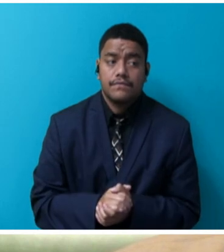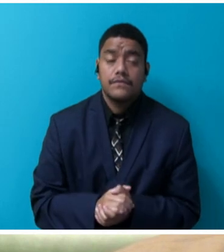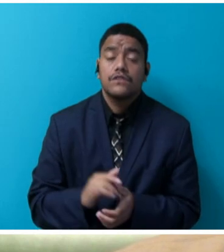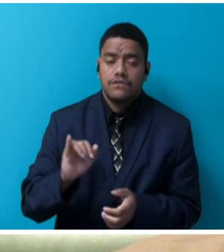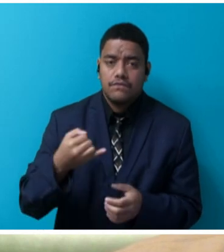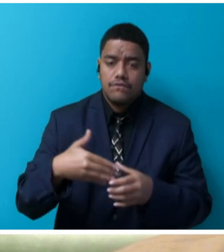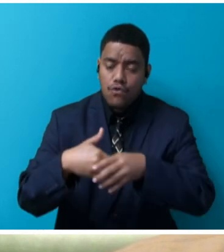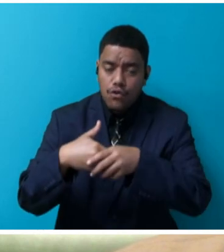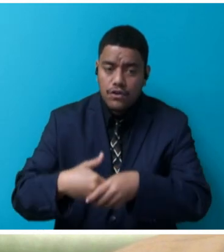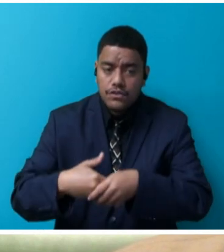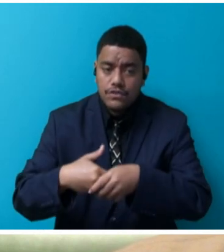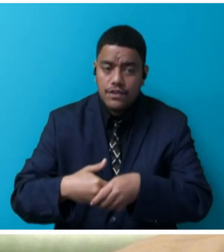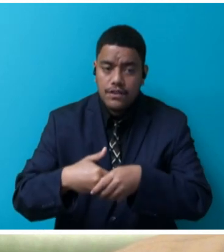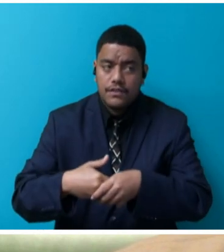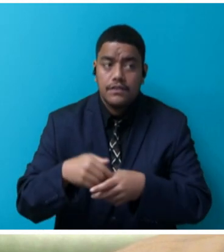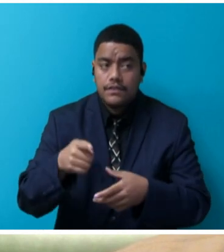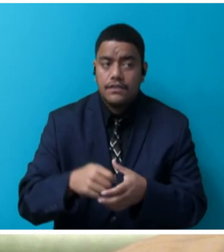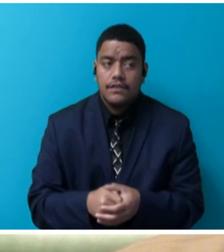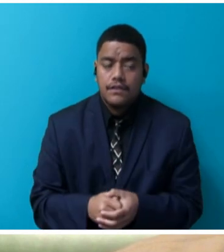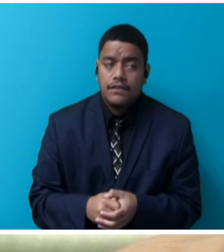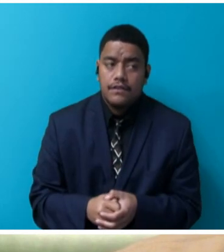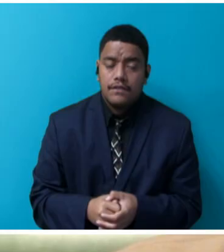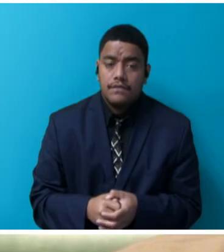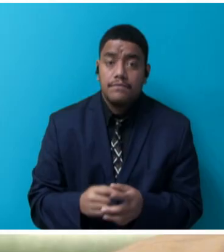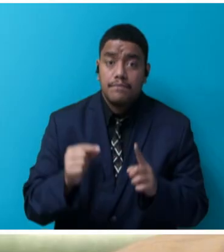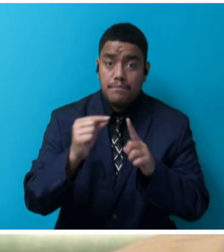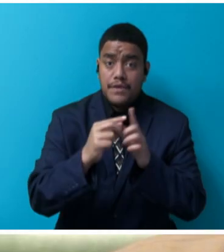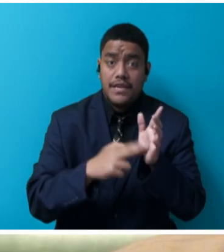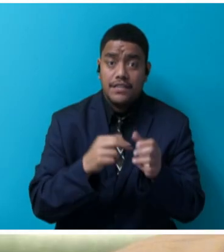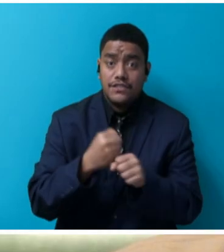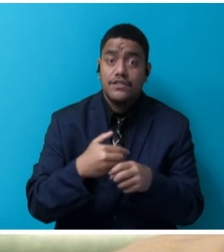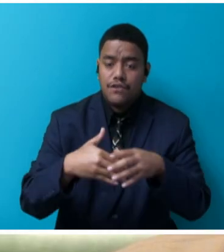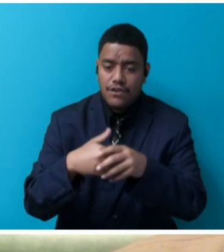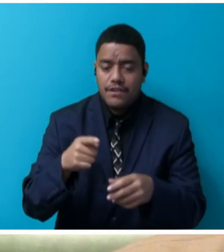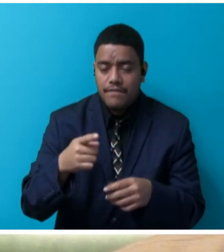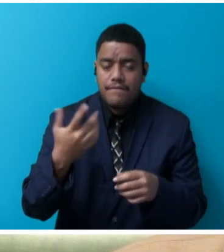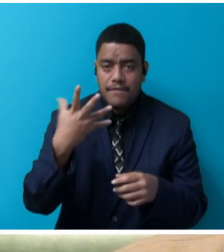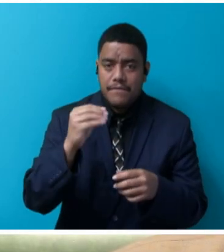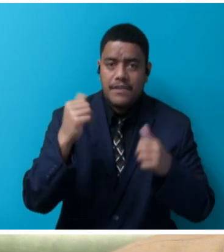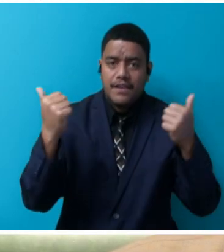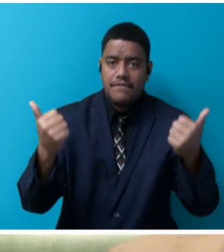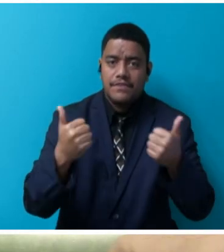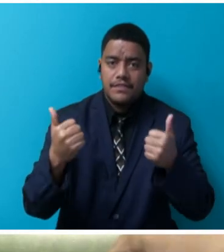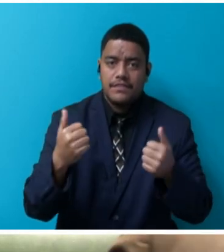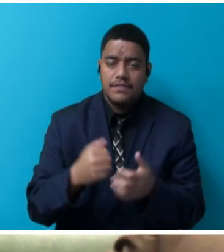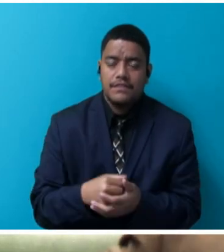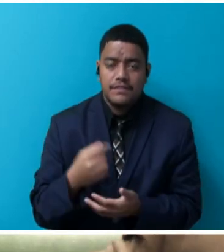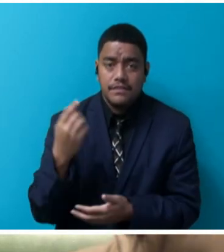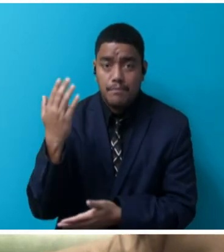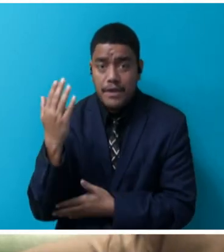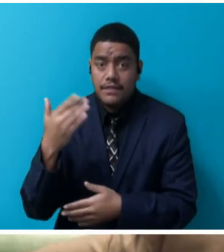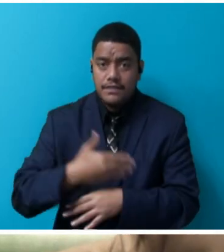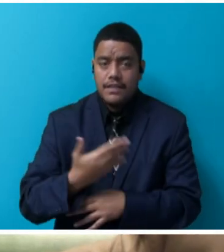congratulating the independent state of Papua New Guinea on their 50th anniversary, sir. I was